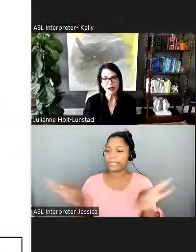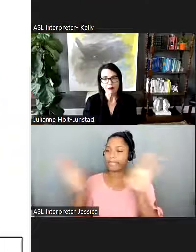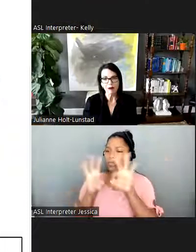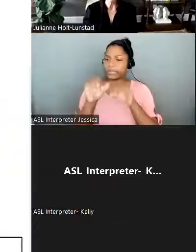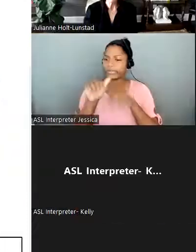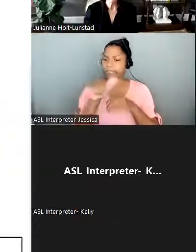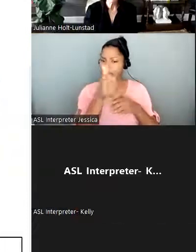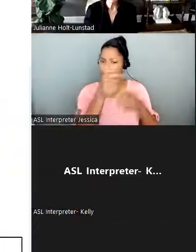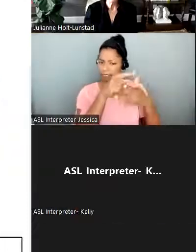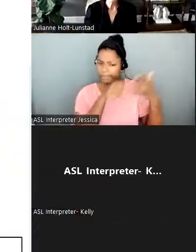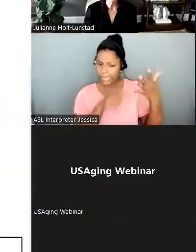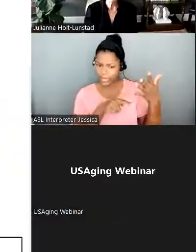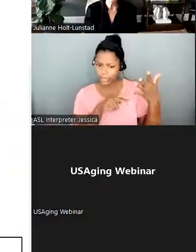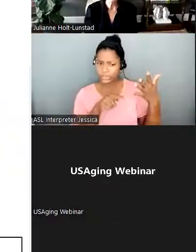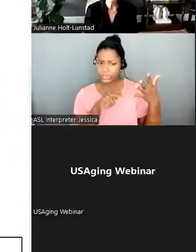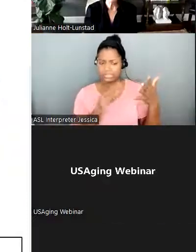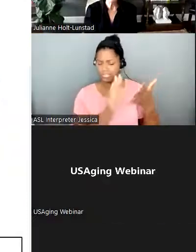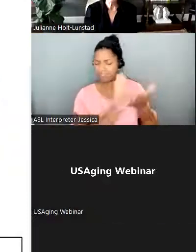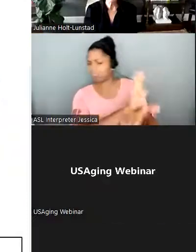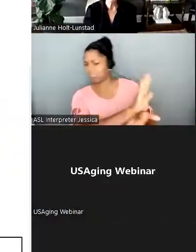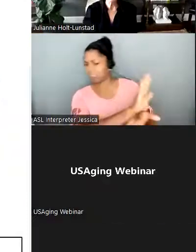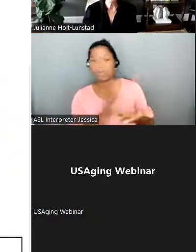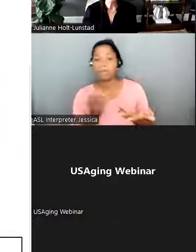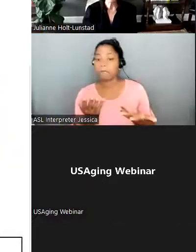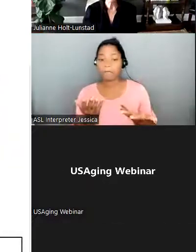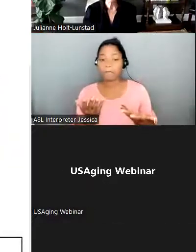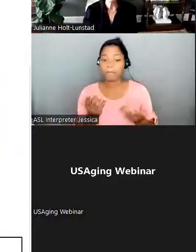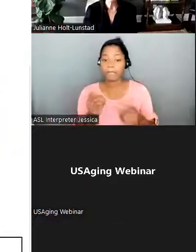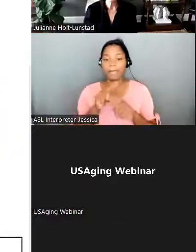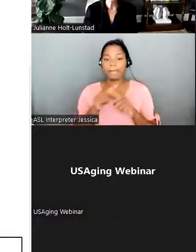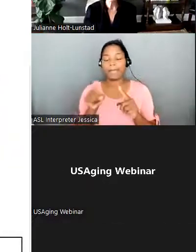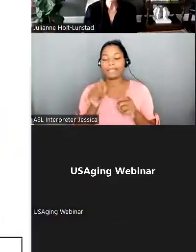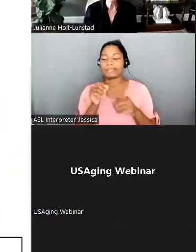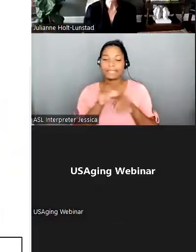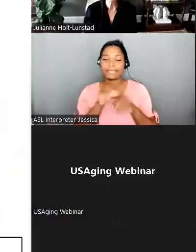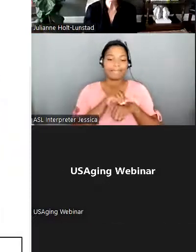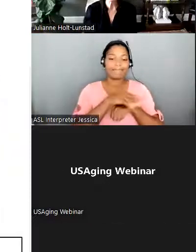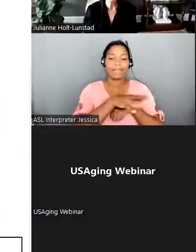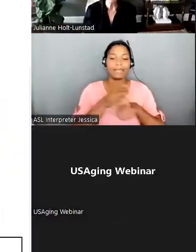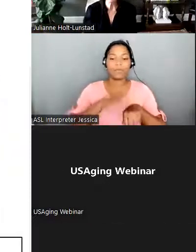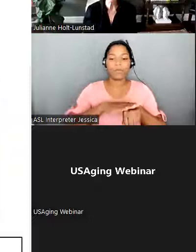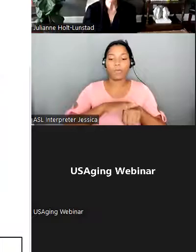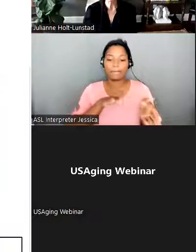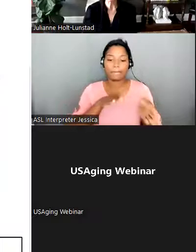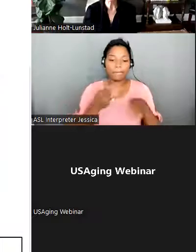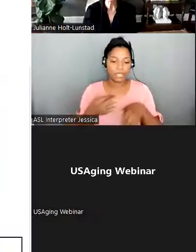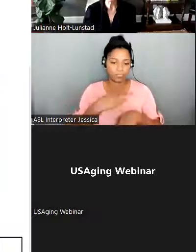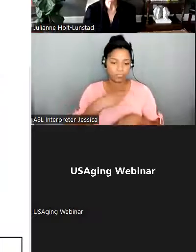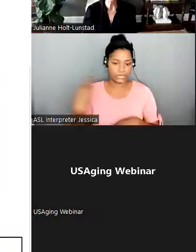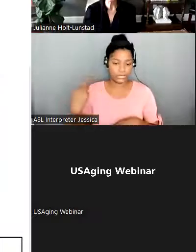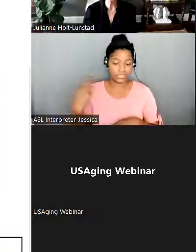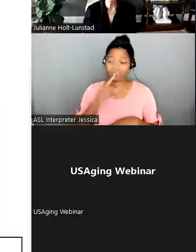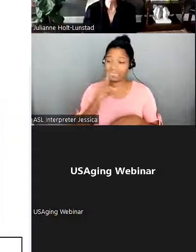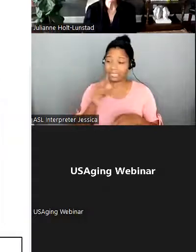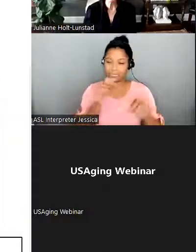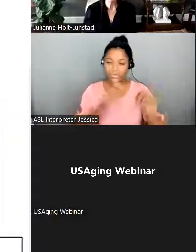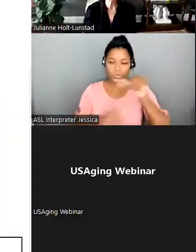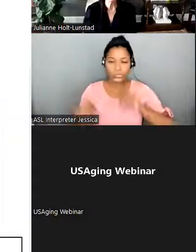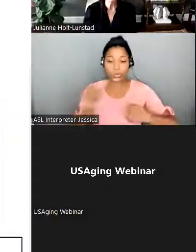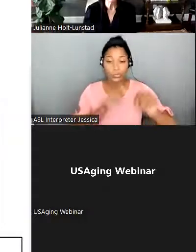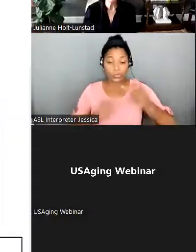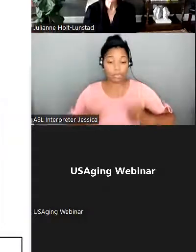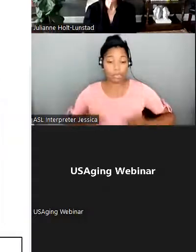factors, but given the magnitude of the effect on mortality risks, this suggests that our social lives may have